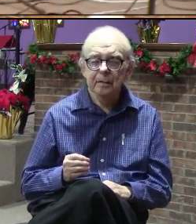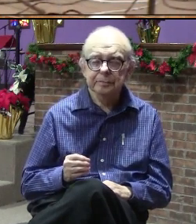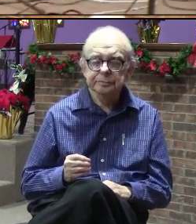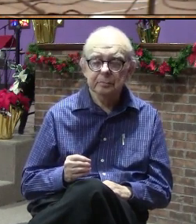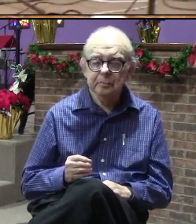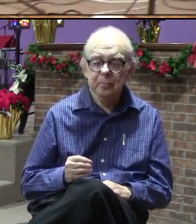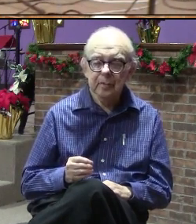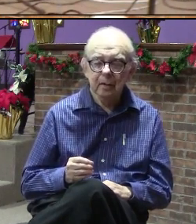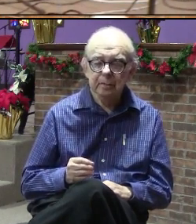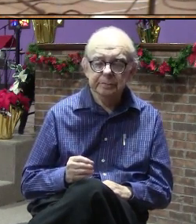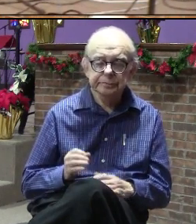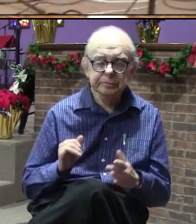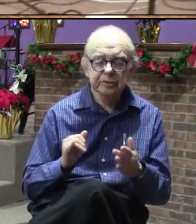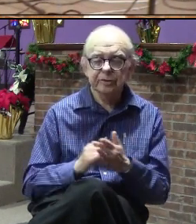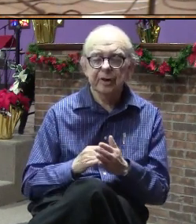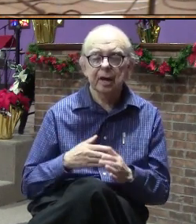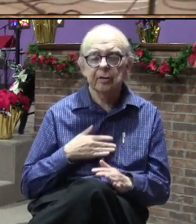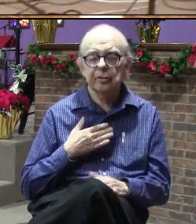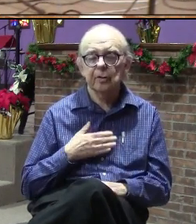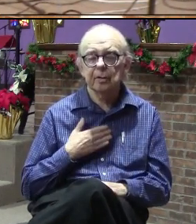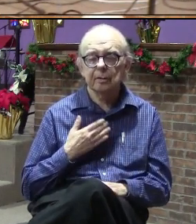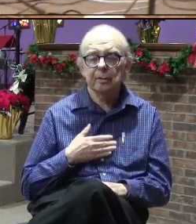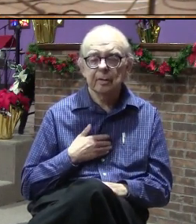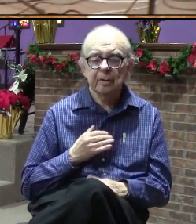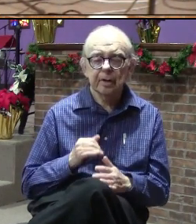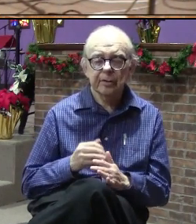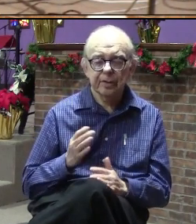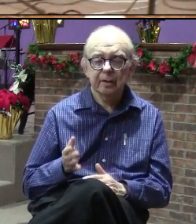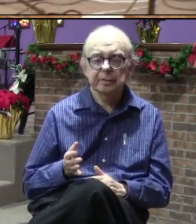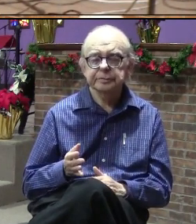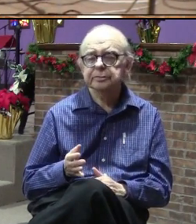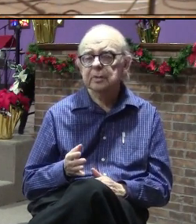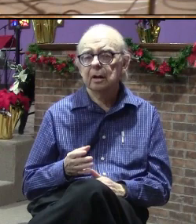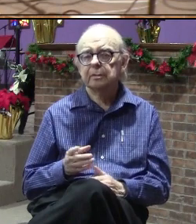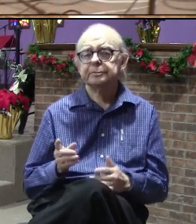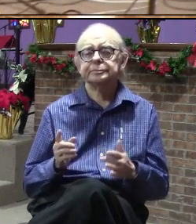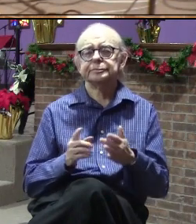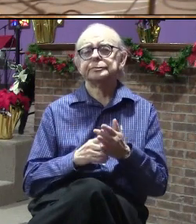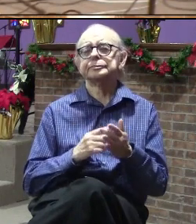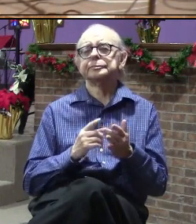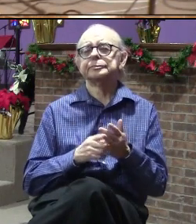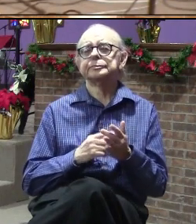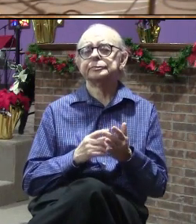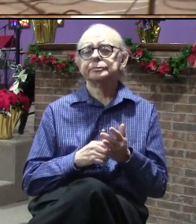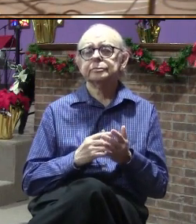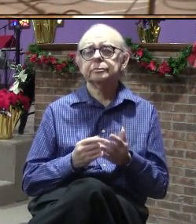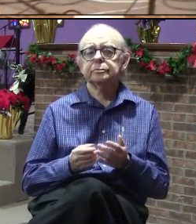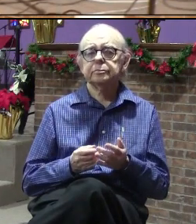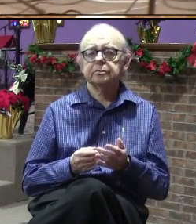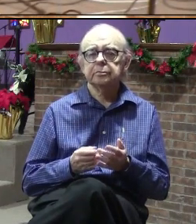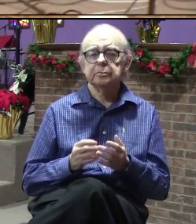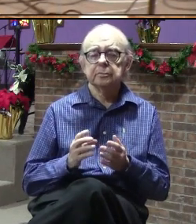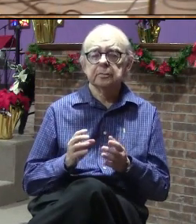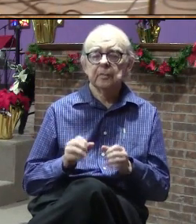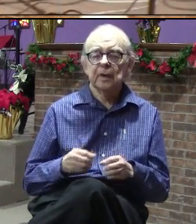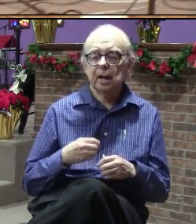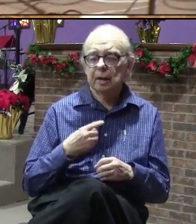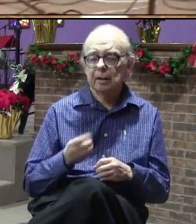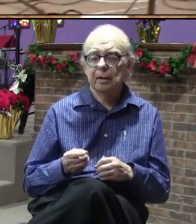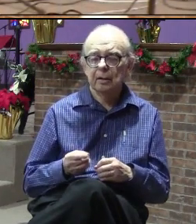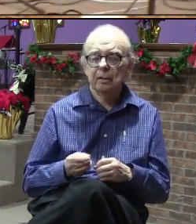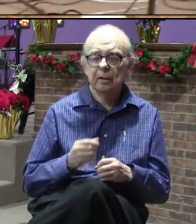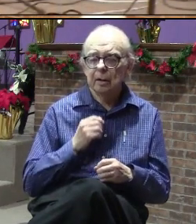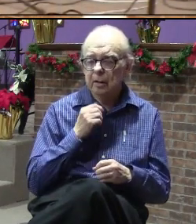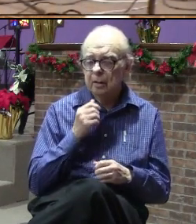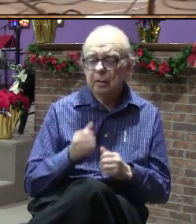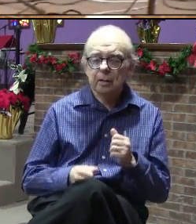And just that joy, you know, that's there. And sometimes, can I tell you, I'm not the